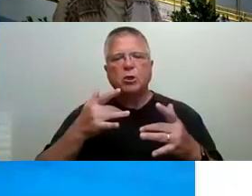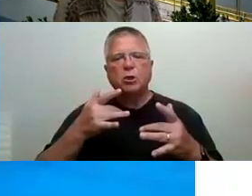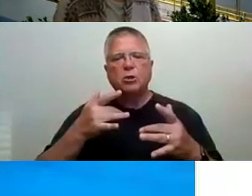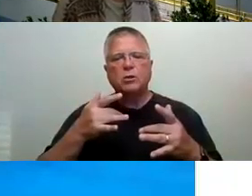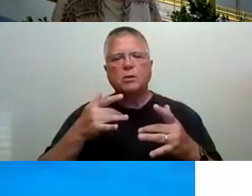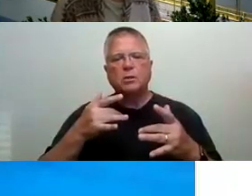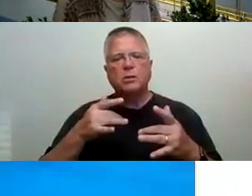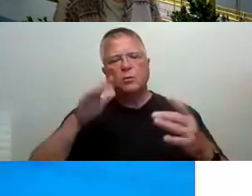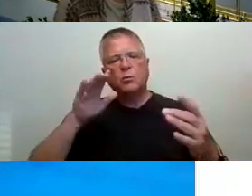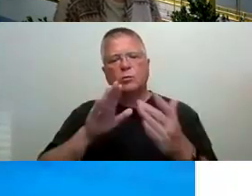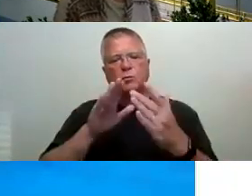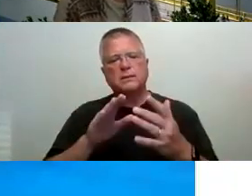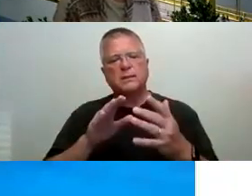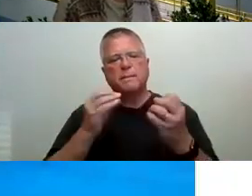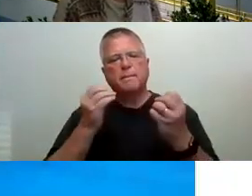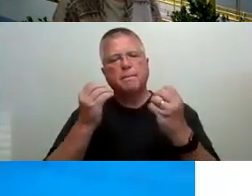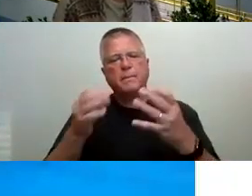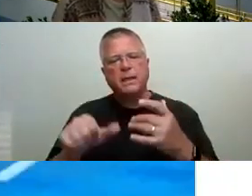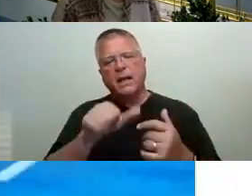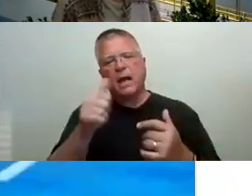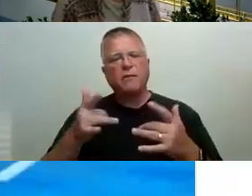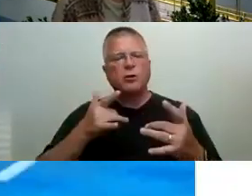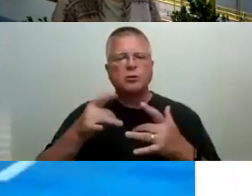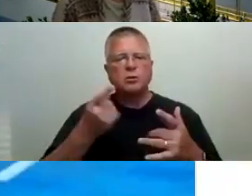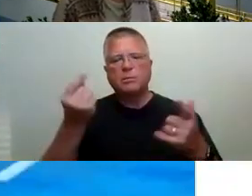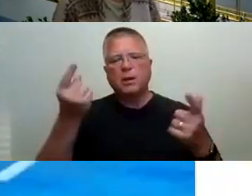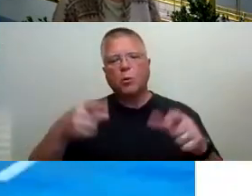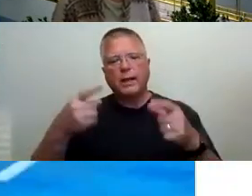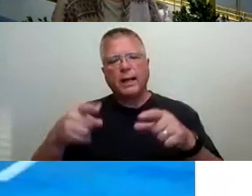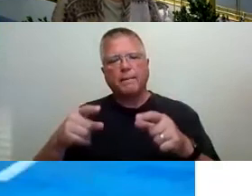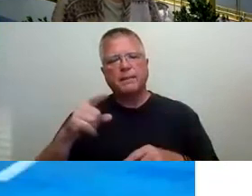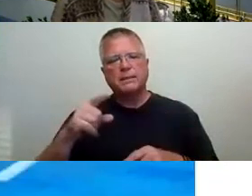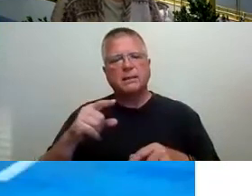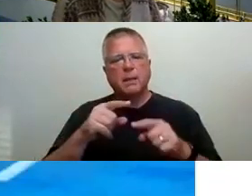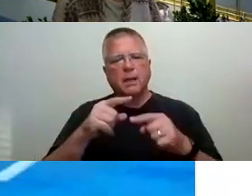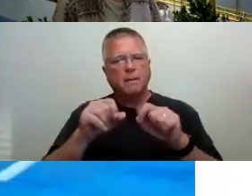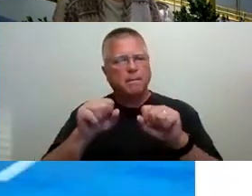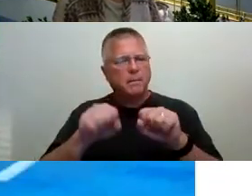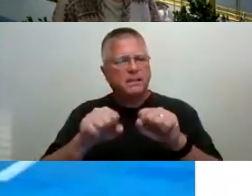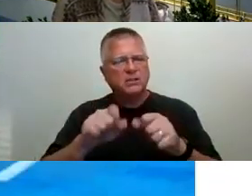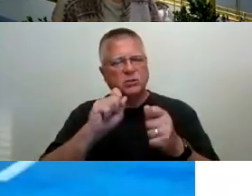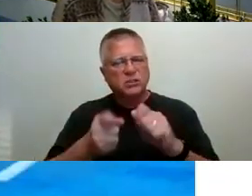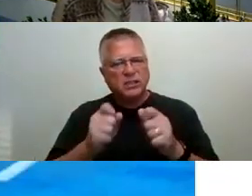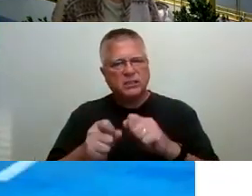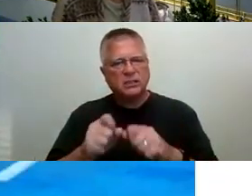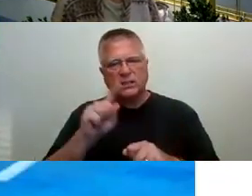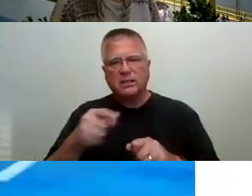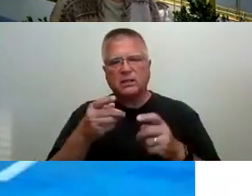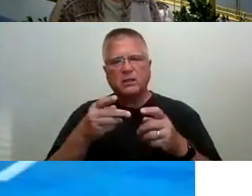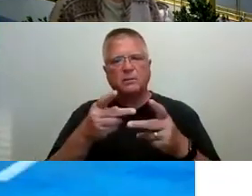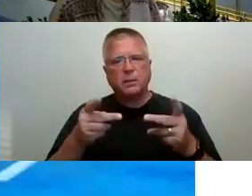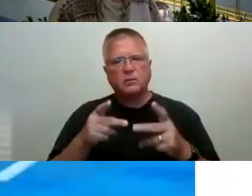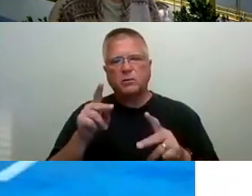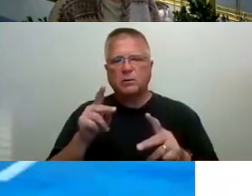Will address many of the concerns about what is happening where as far as potential changes. The only place really that is experiencing